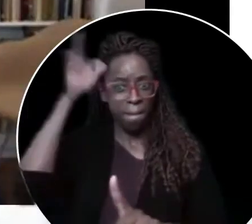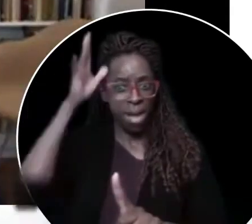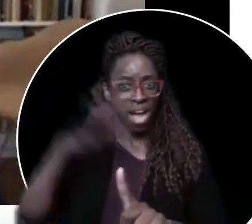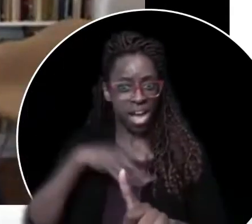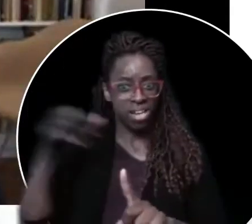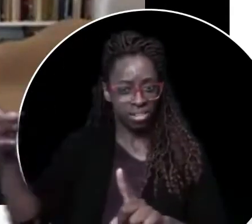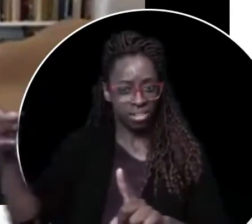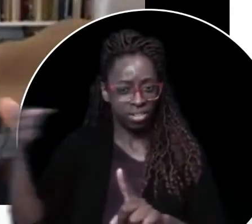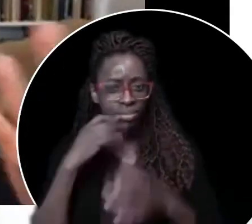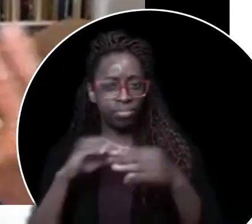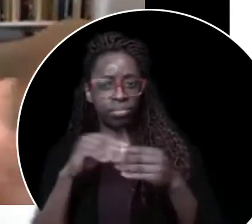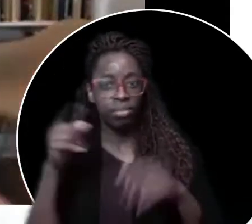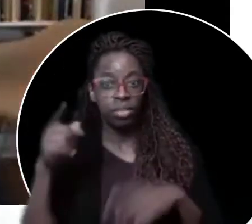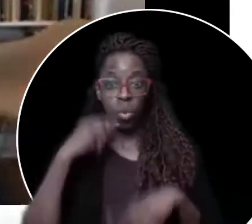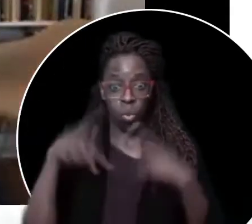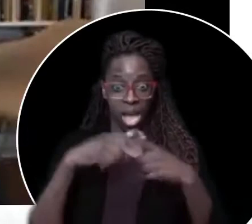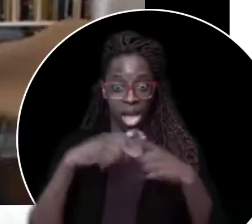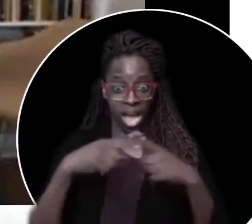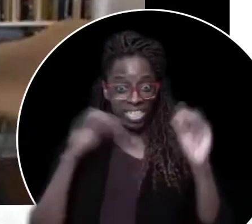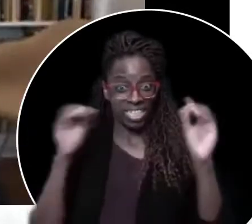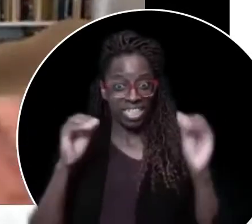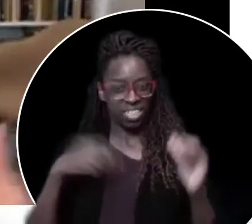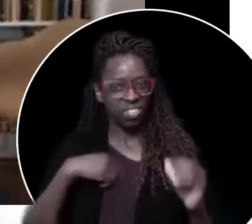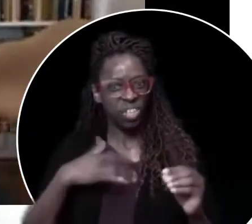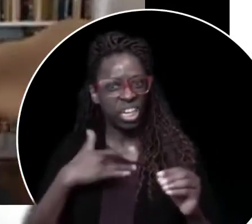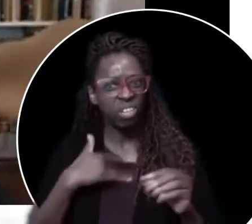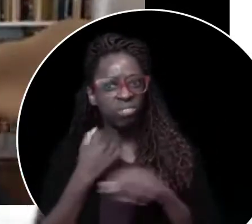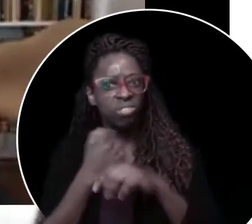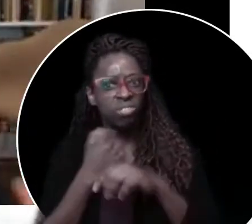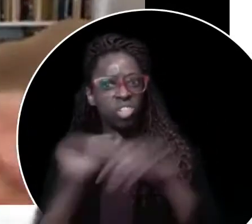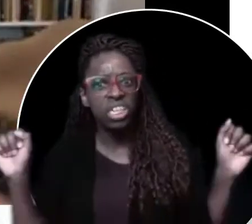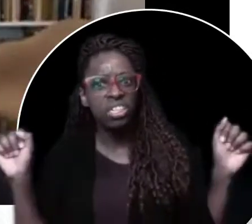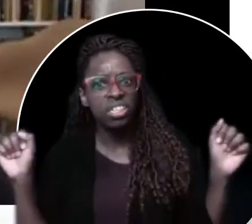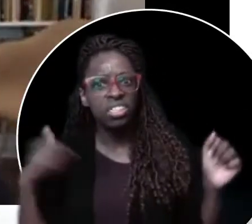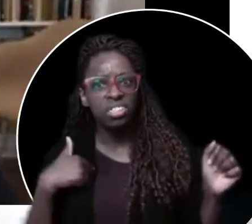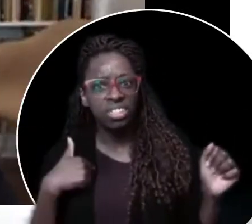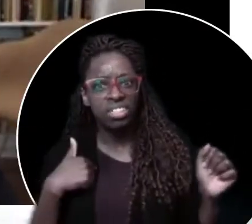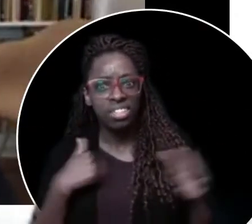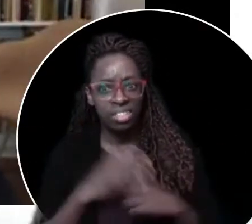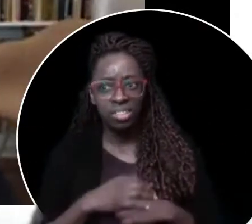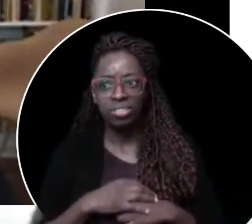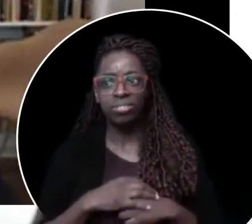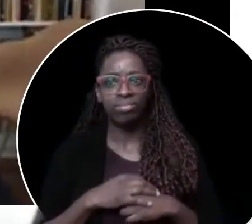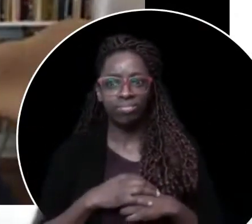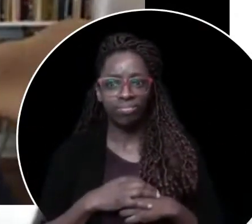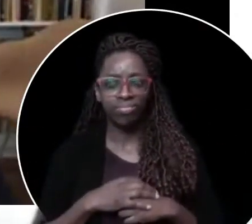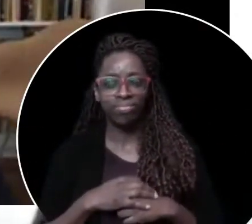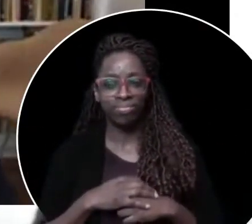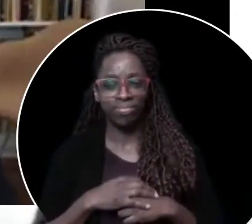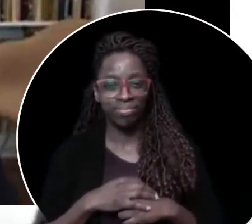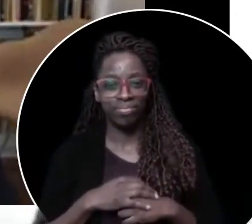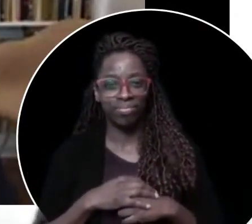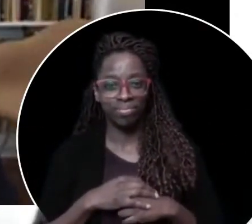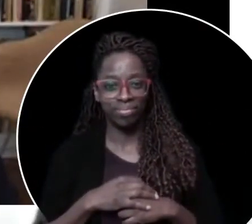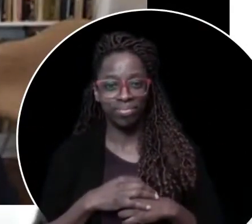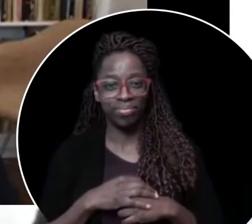And that comment has just haunted me since I saw the film.